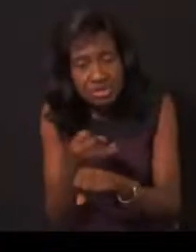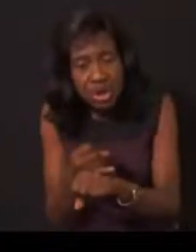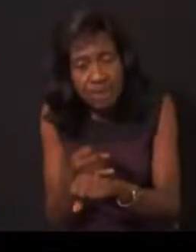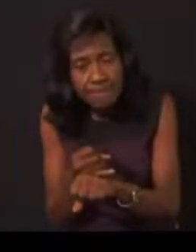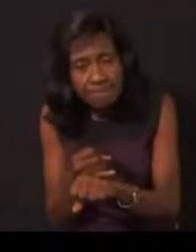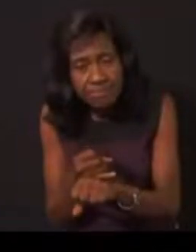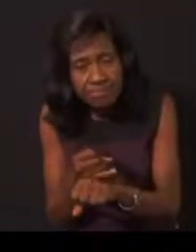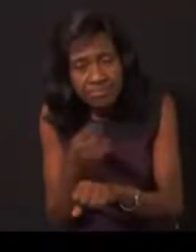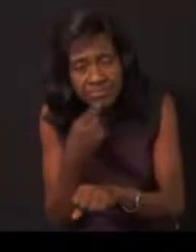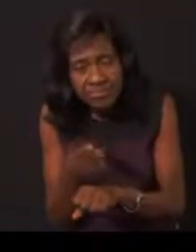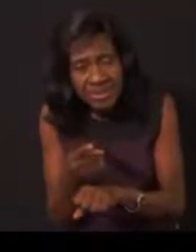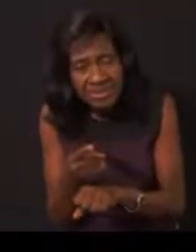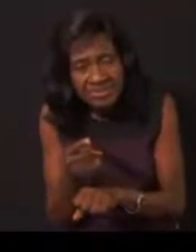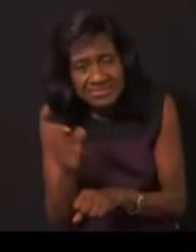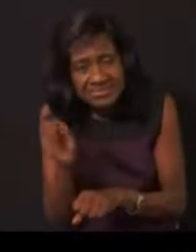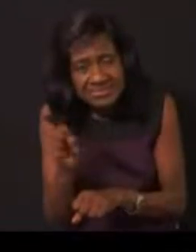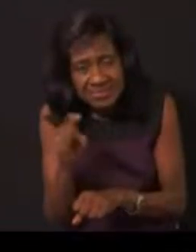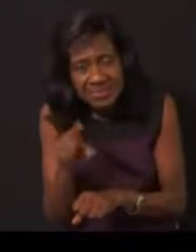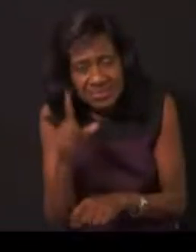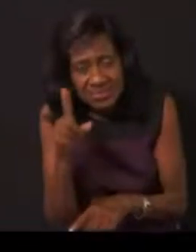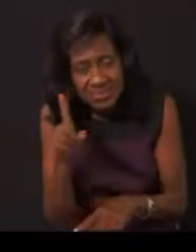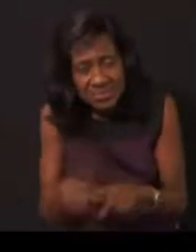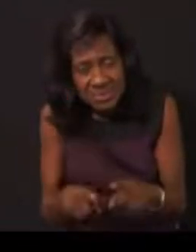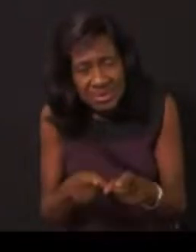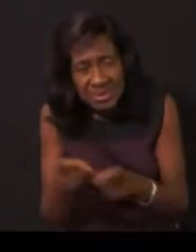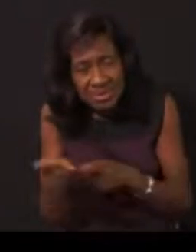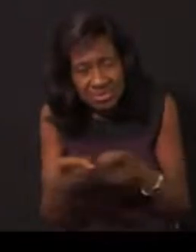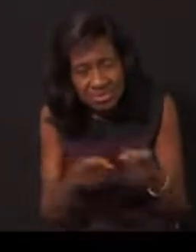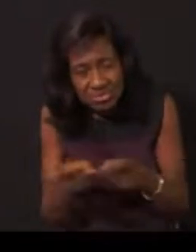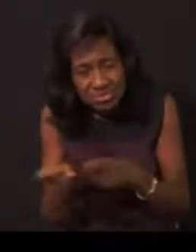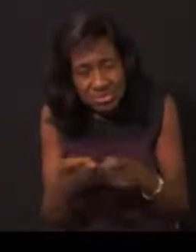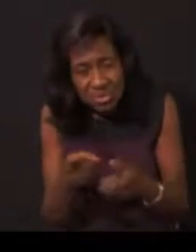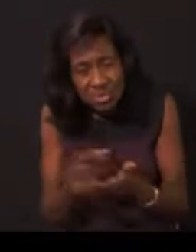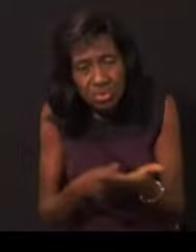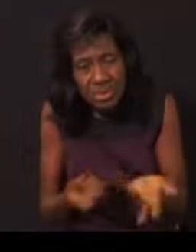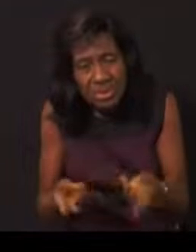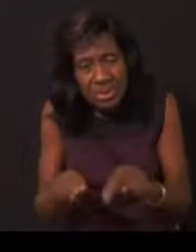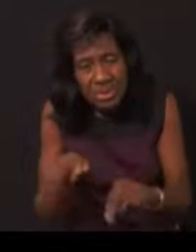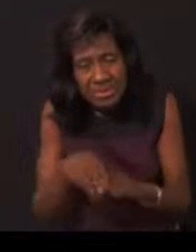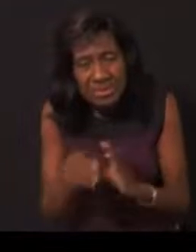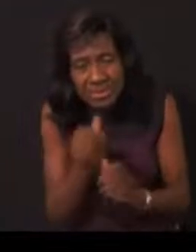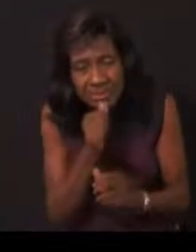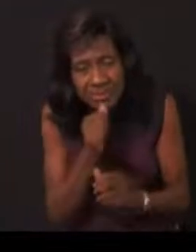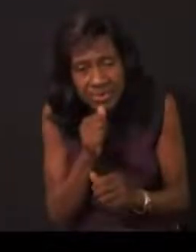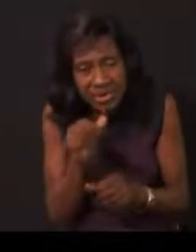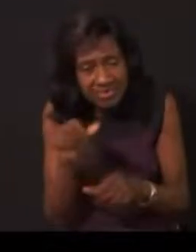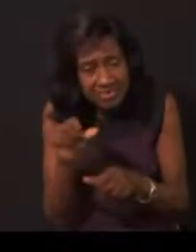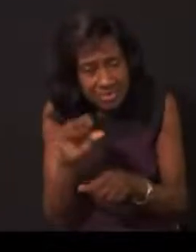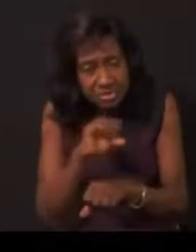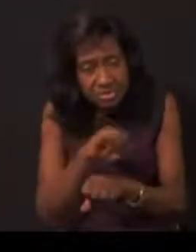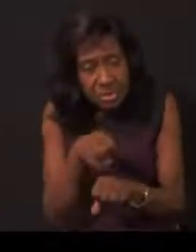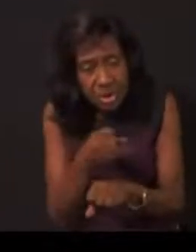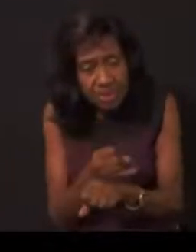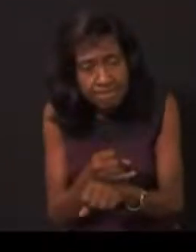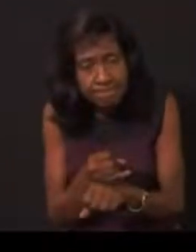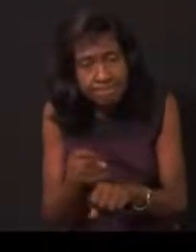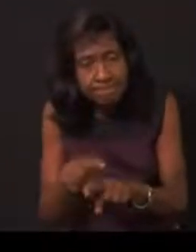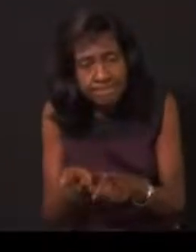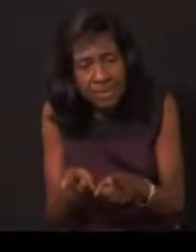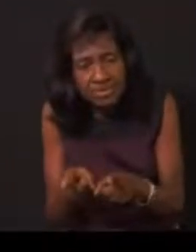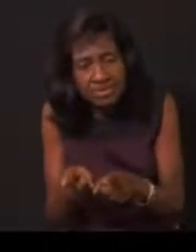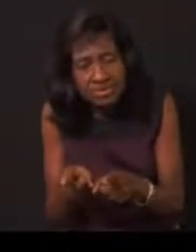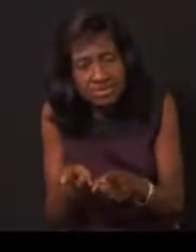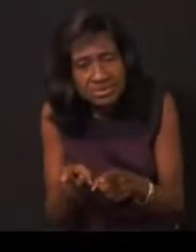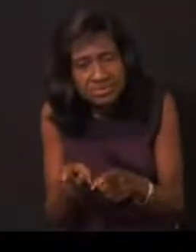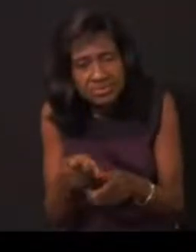Yes, you can't control what happens in the private sector, but do you have any concerns about this type of thing occurring, the potential impact